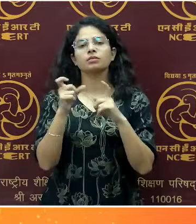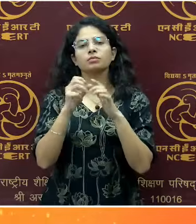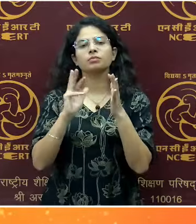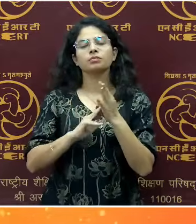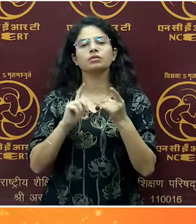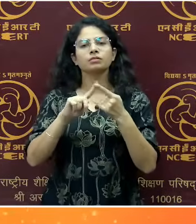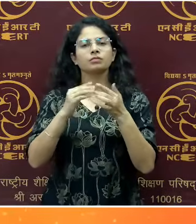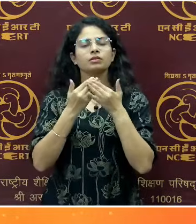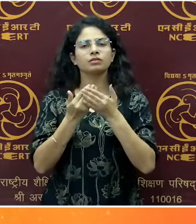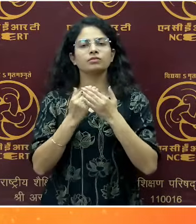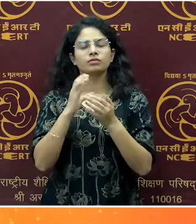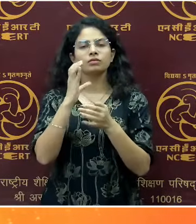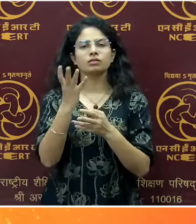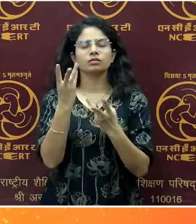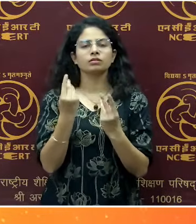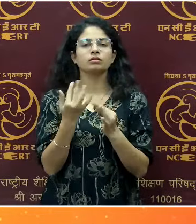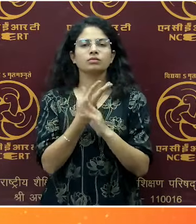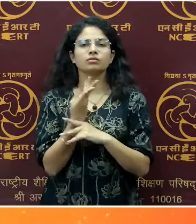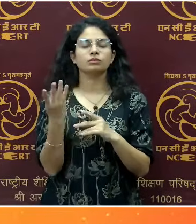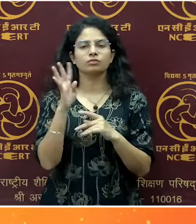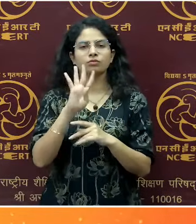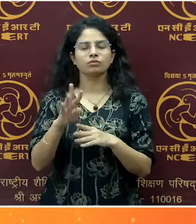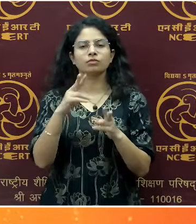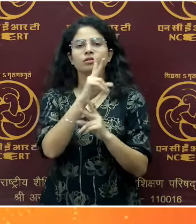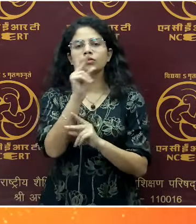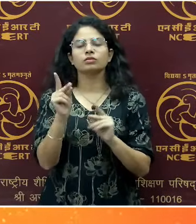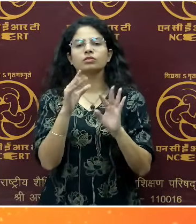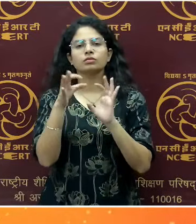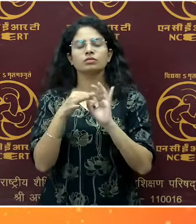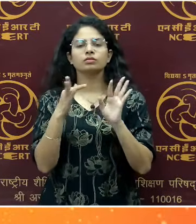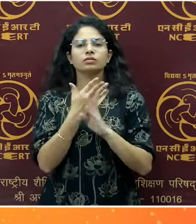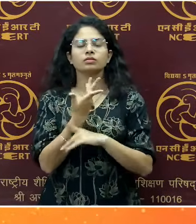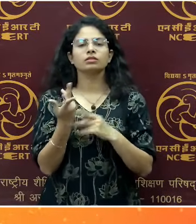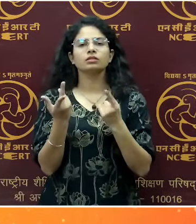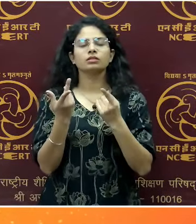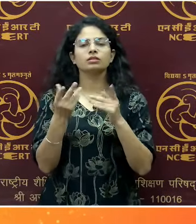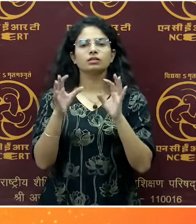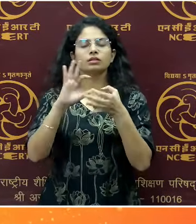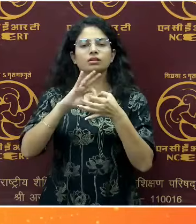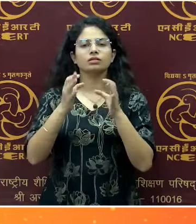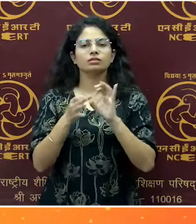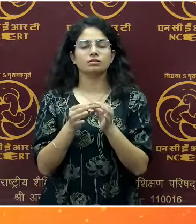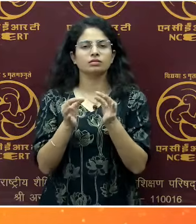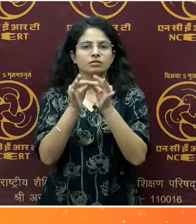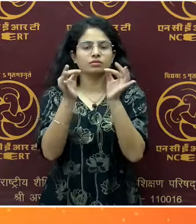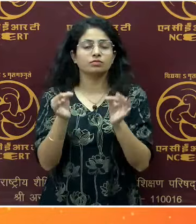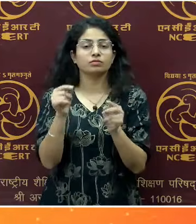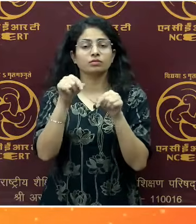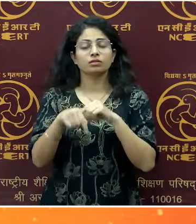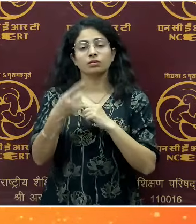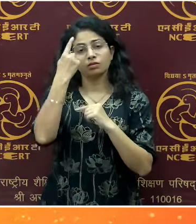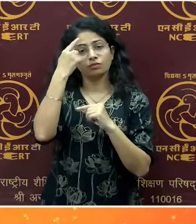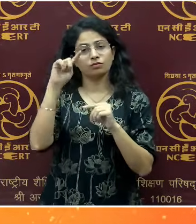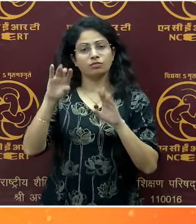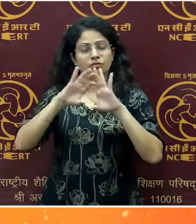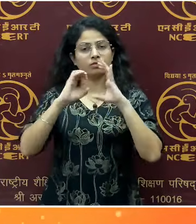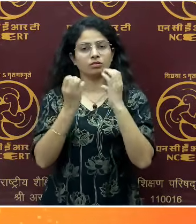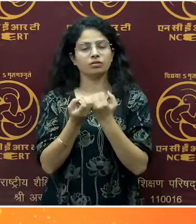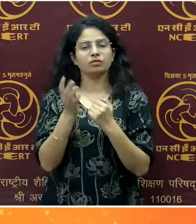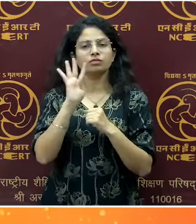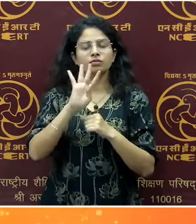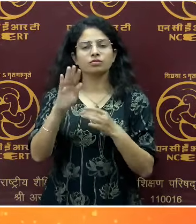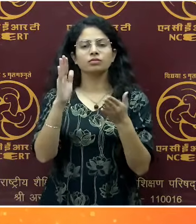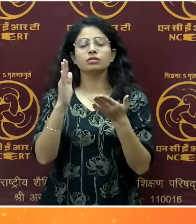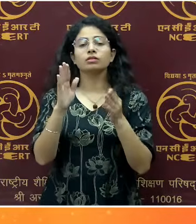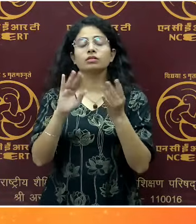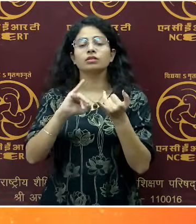4 and also on our YouTube handle NCERT Official. This session is meant for the students of class 4 and the subject that we are taking